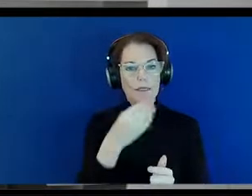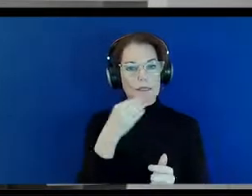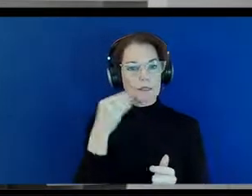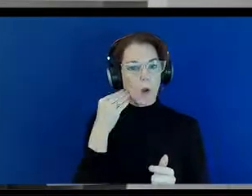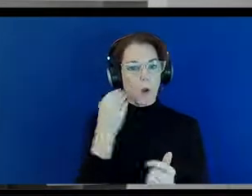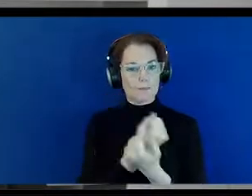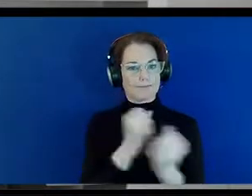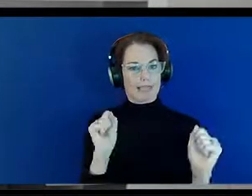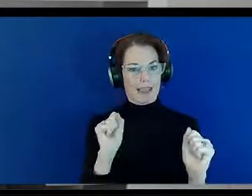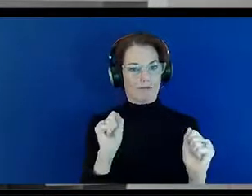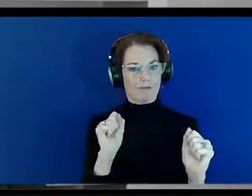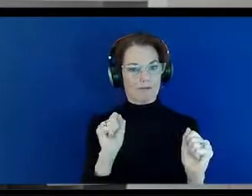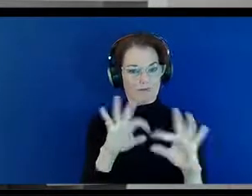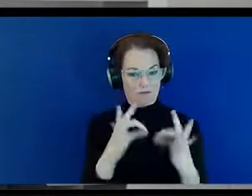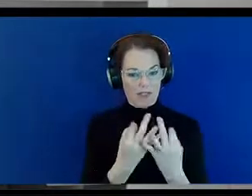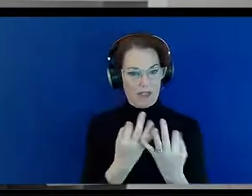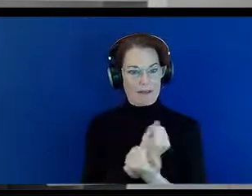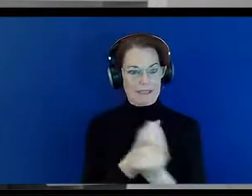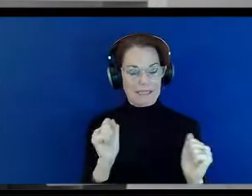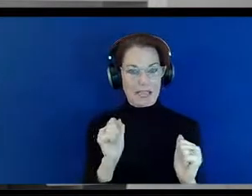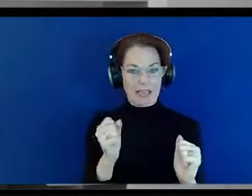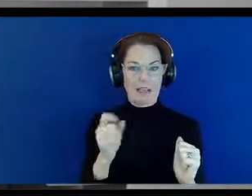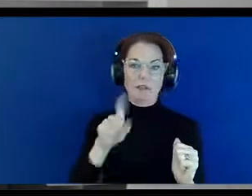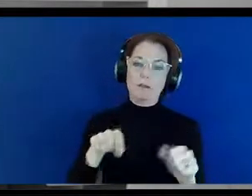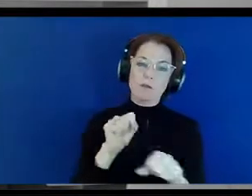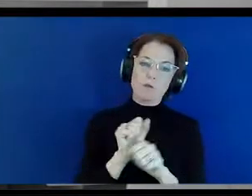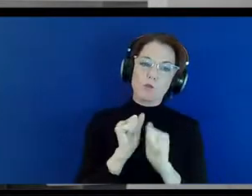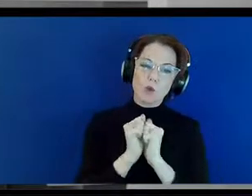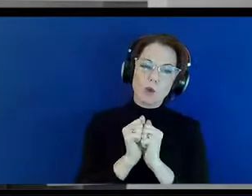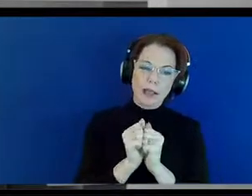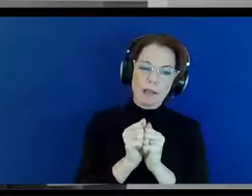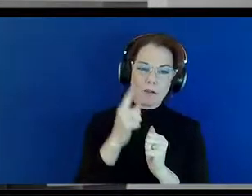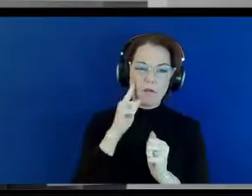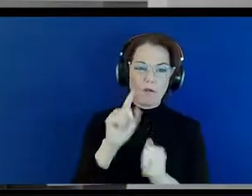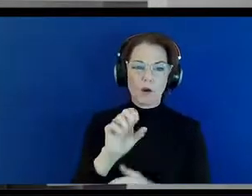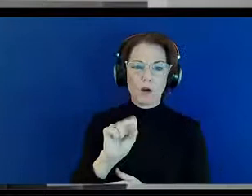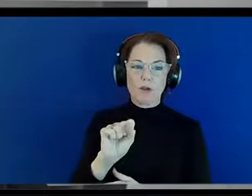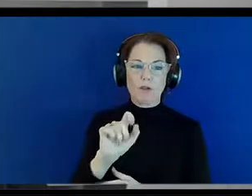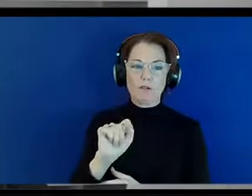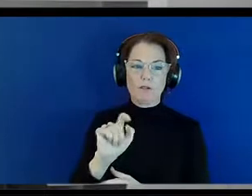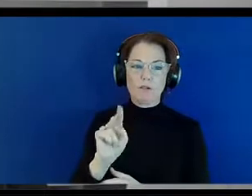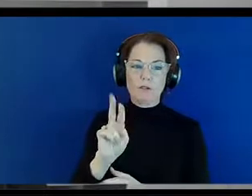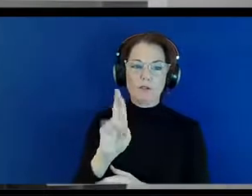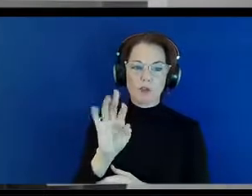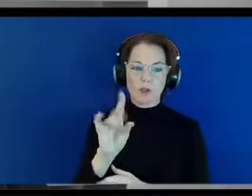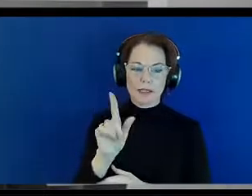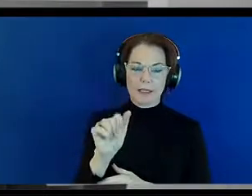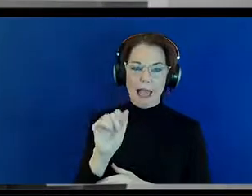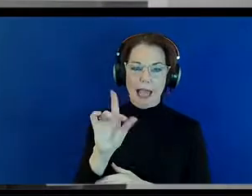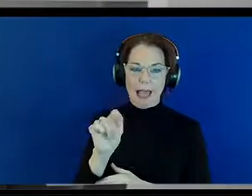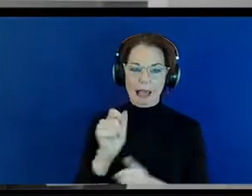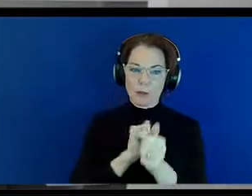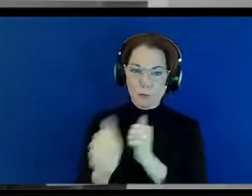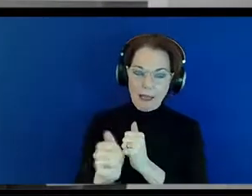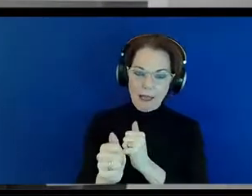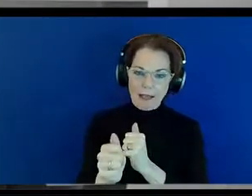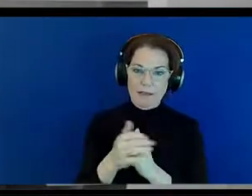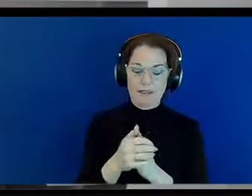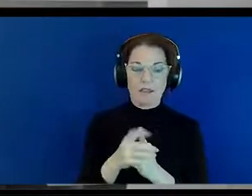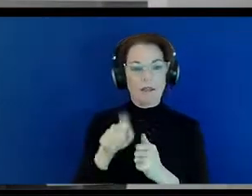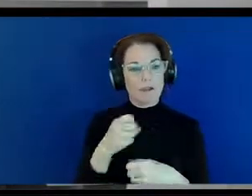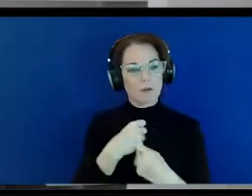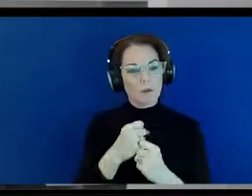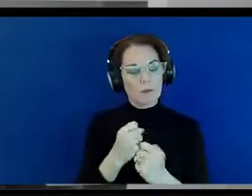safe. Let's work together to pass the Sturdy Act, and let's continue to work together to create a safer home for everyone,